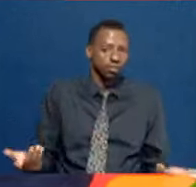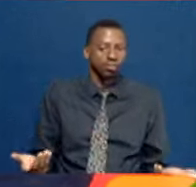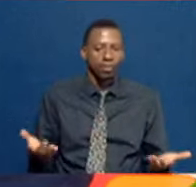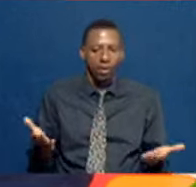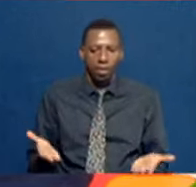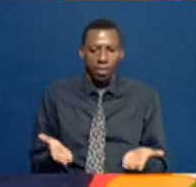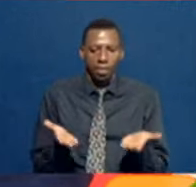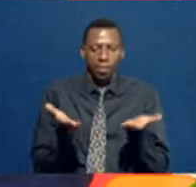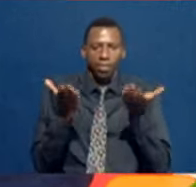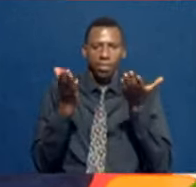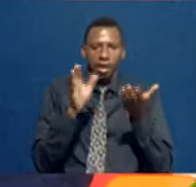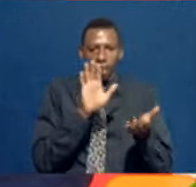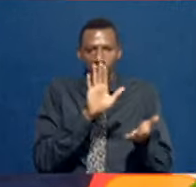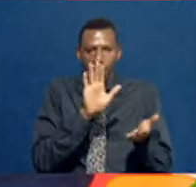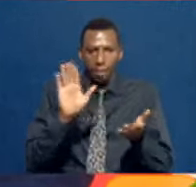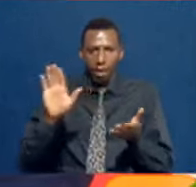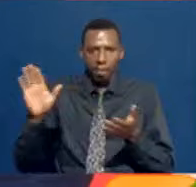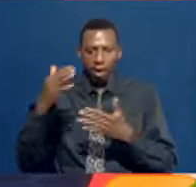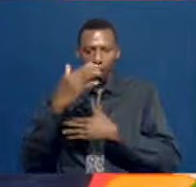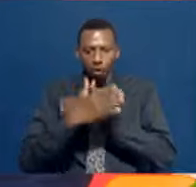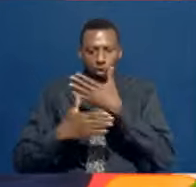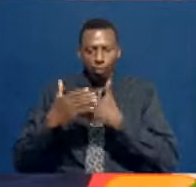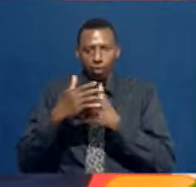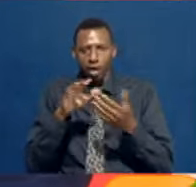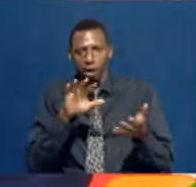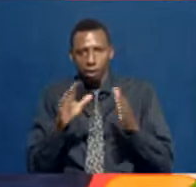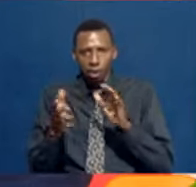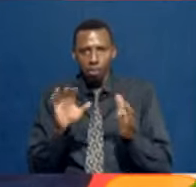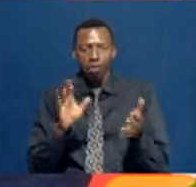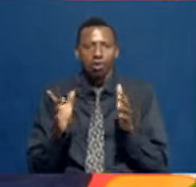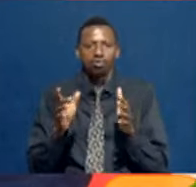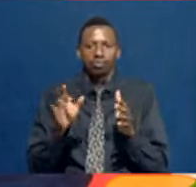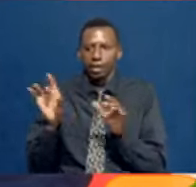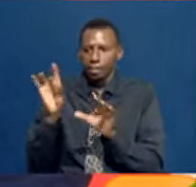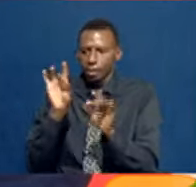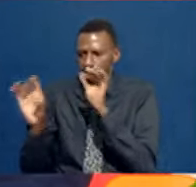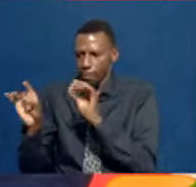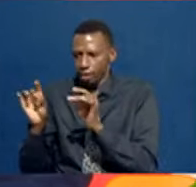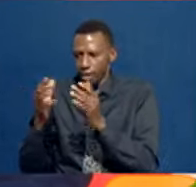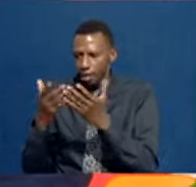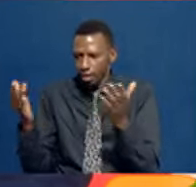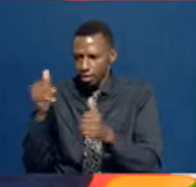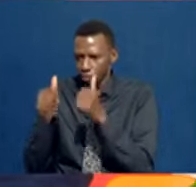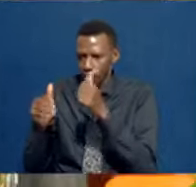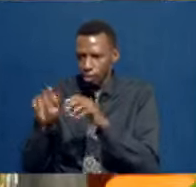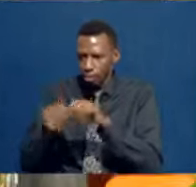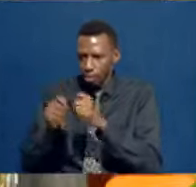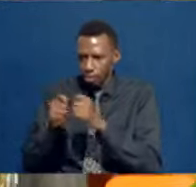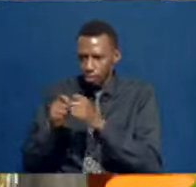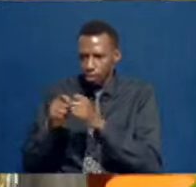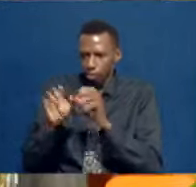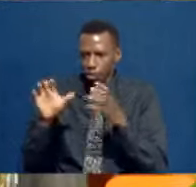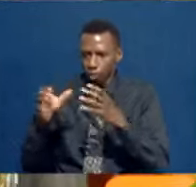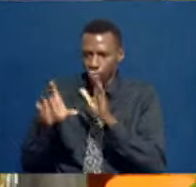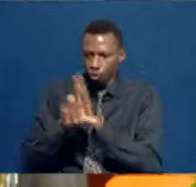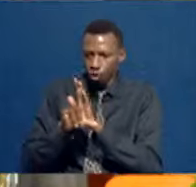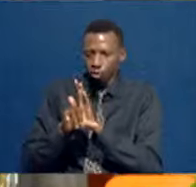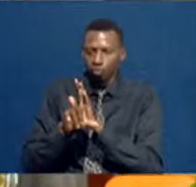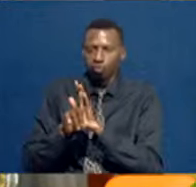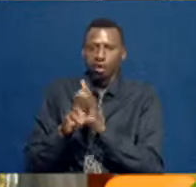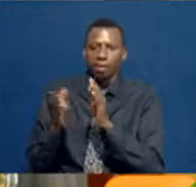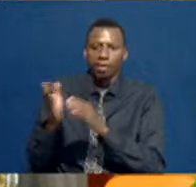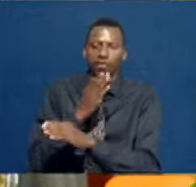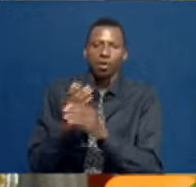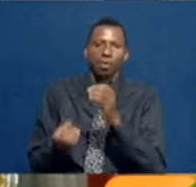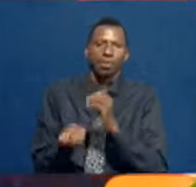the algorithm to pick out content that violate the community guidelines immediately before it flies. There's been concerns about the